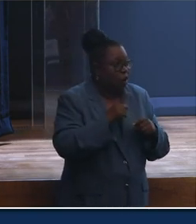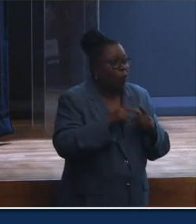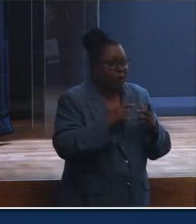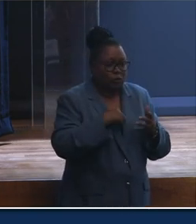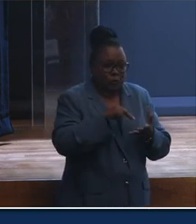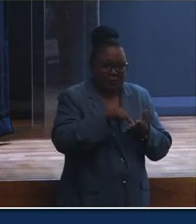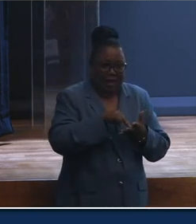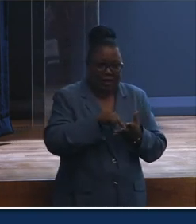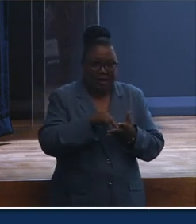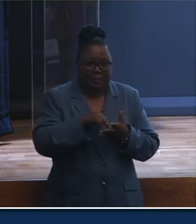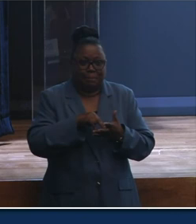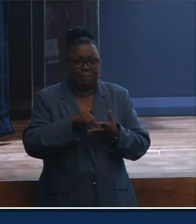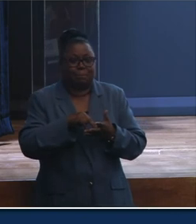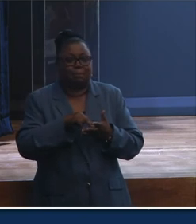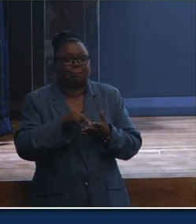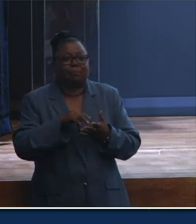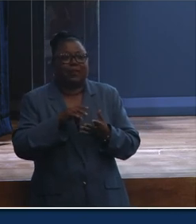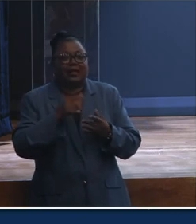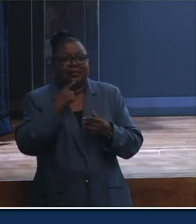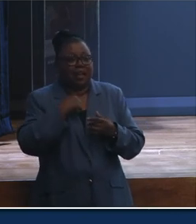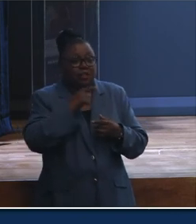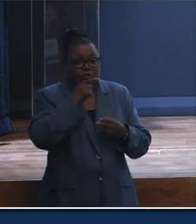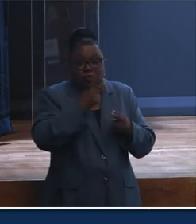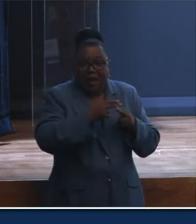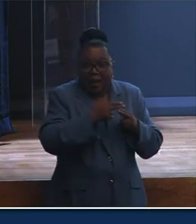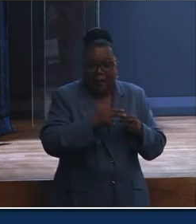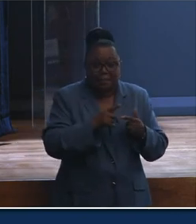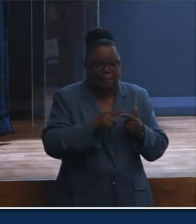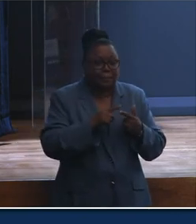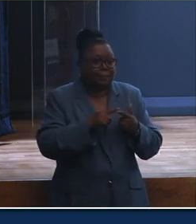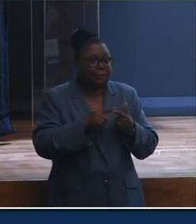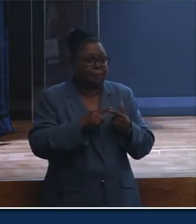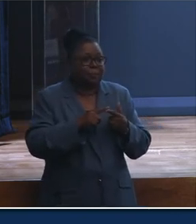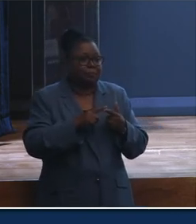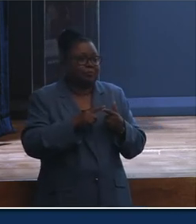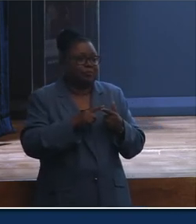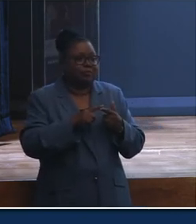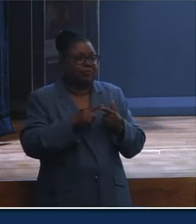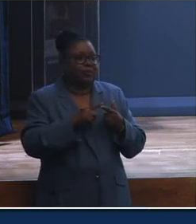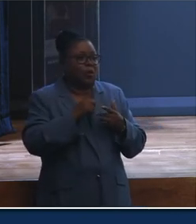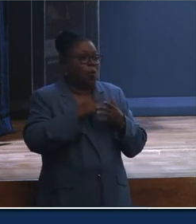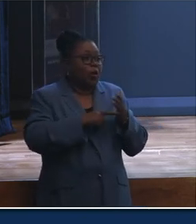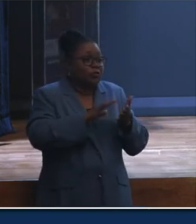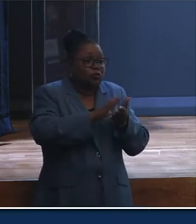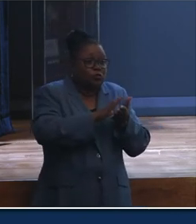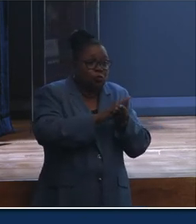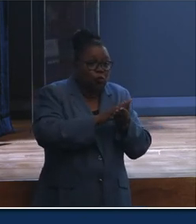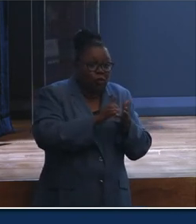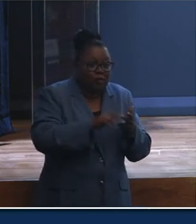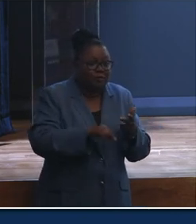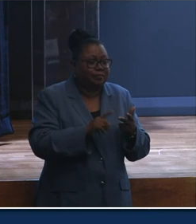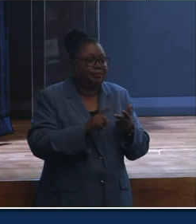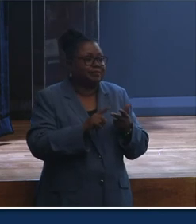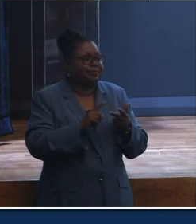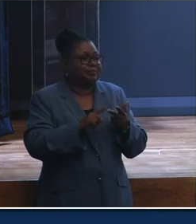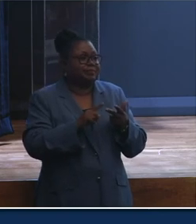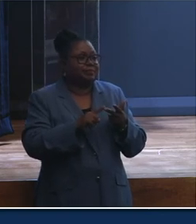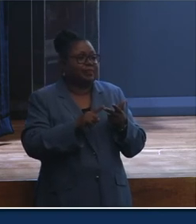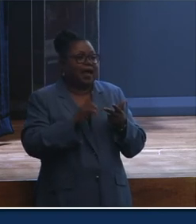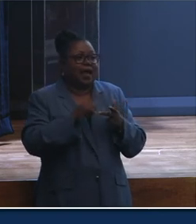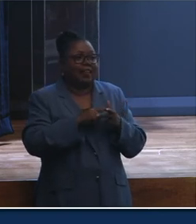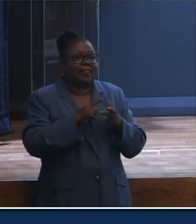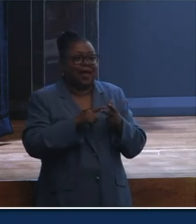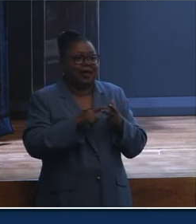don't you stand up? Tell us who you are. Tell us what school you go to. And